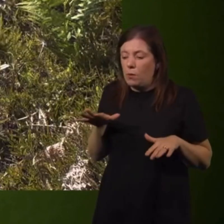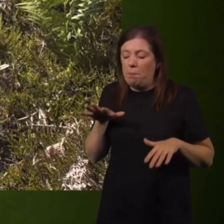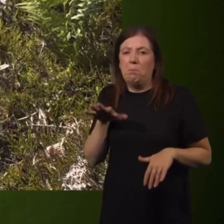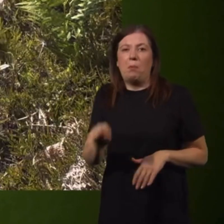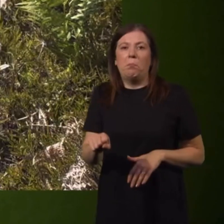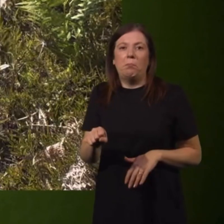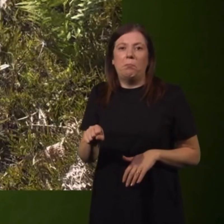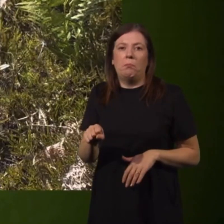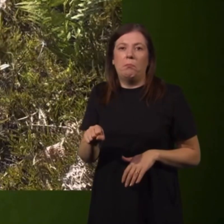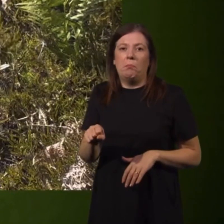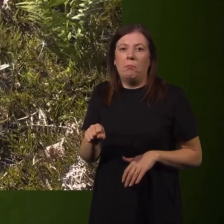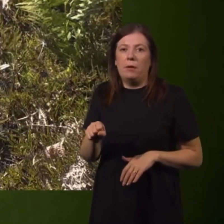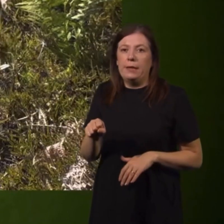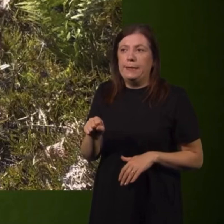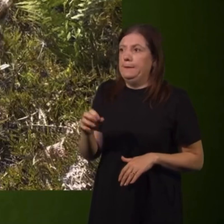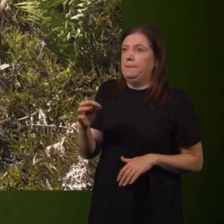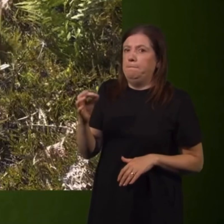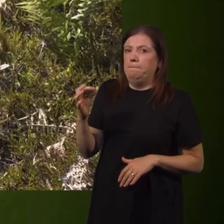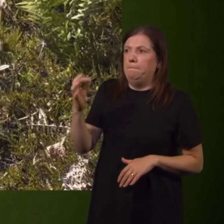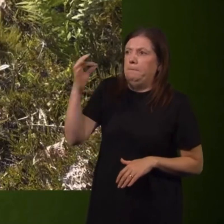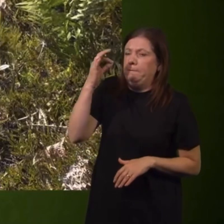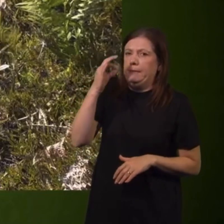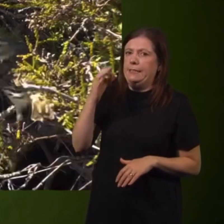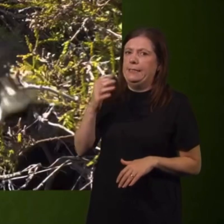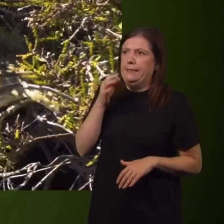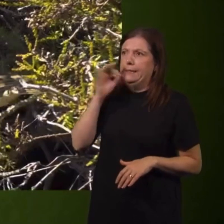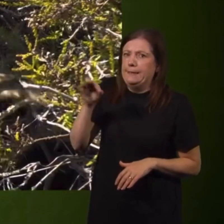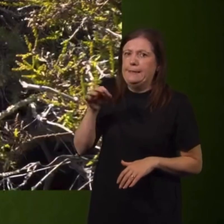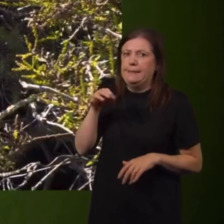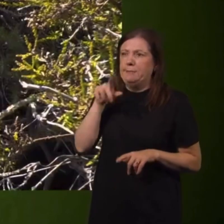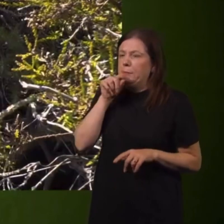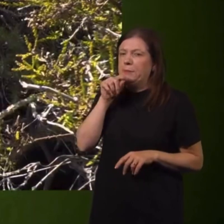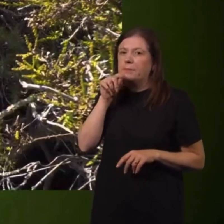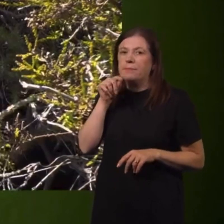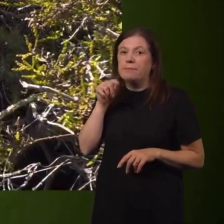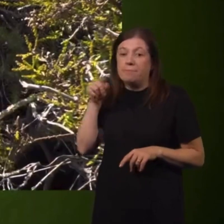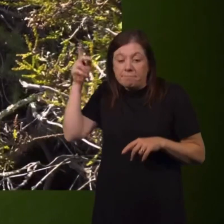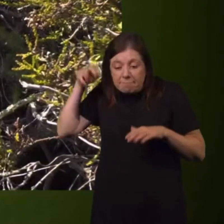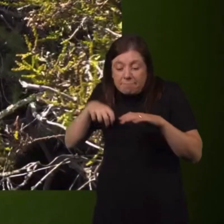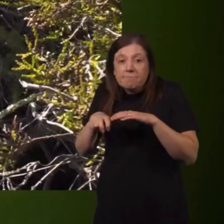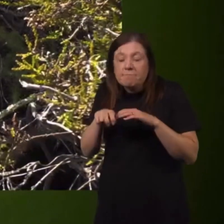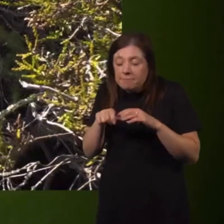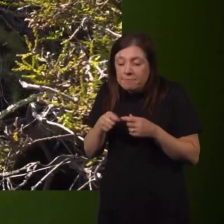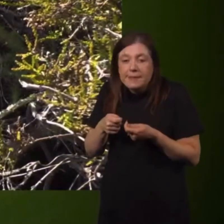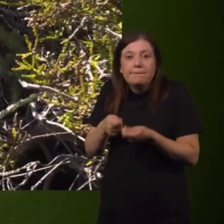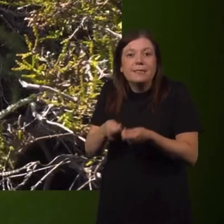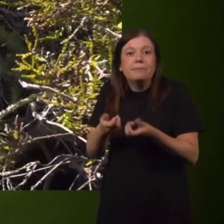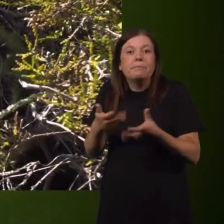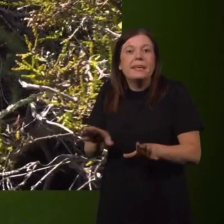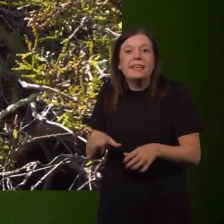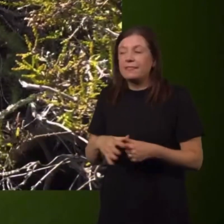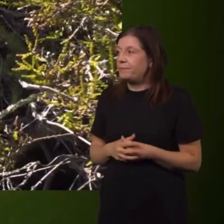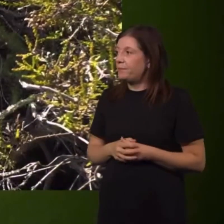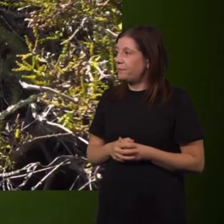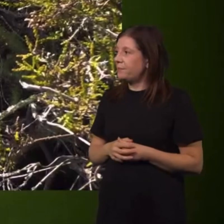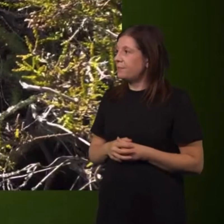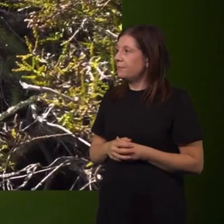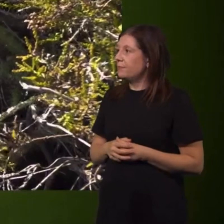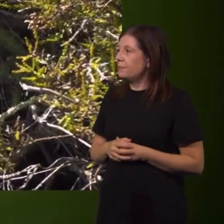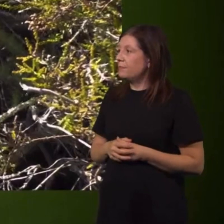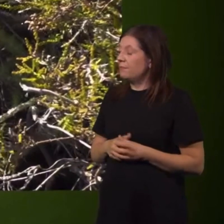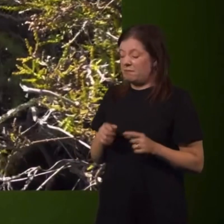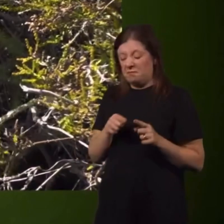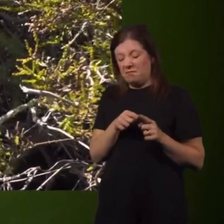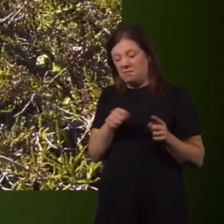was begging like mad. And here you can see those adults ducking down to feed the cuckoo. It's moved about